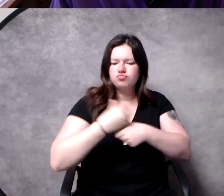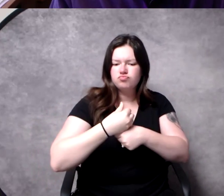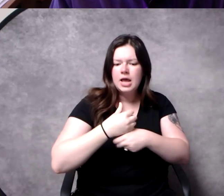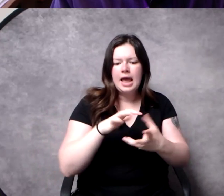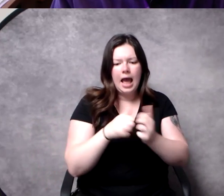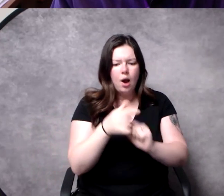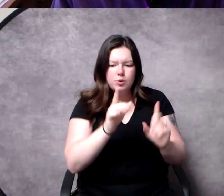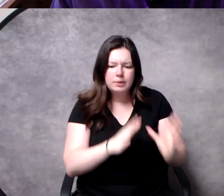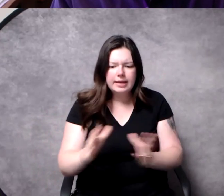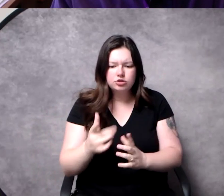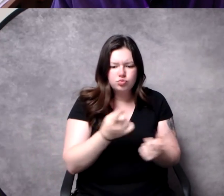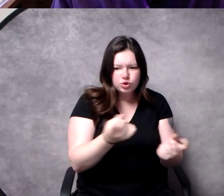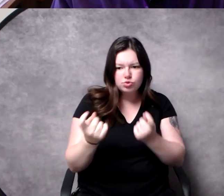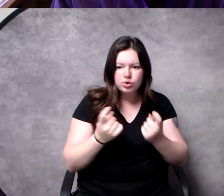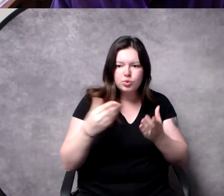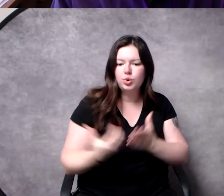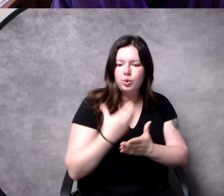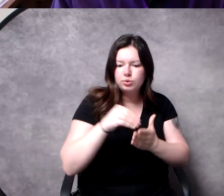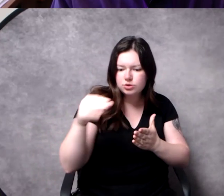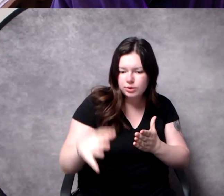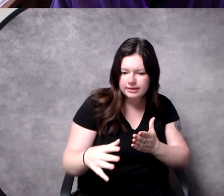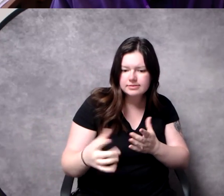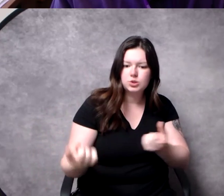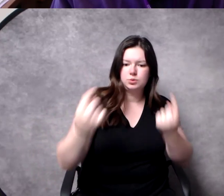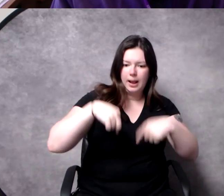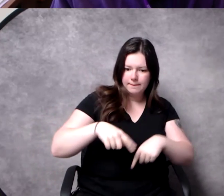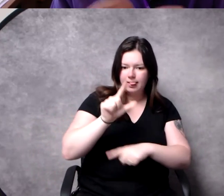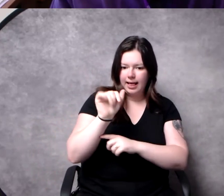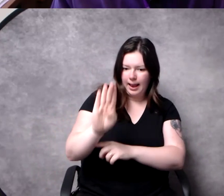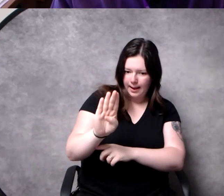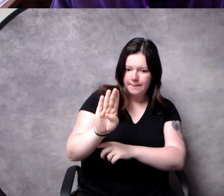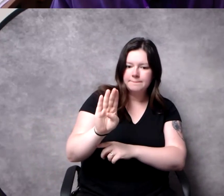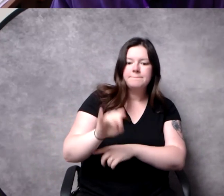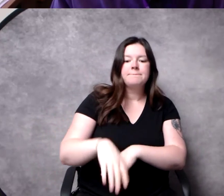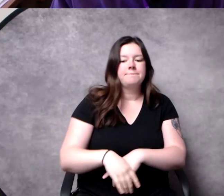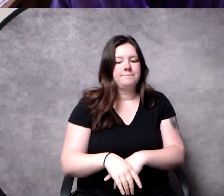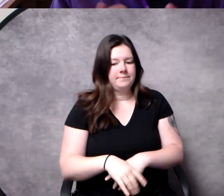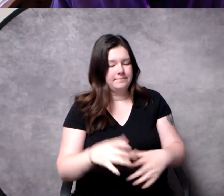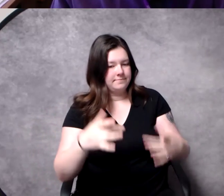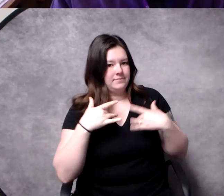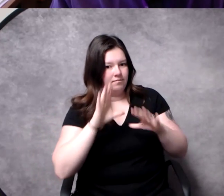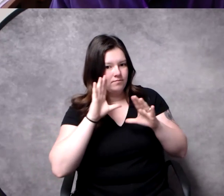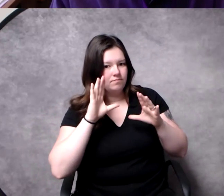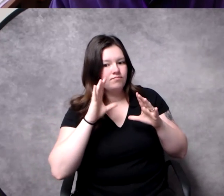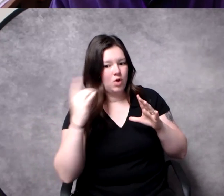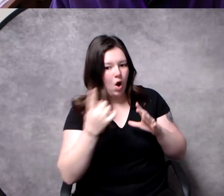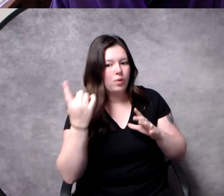into your lab, and they're always interested in underrepresented students. And then once the students are in the lab, what kind of research are they going to be doing?